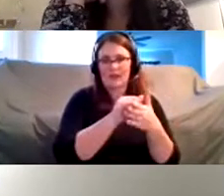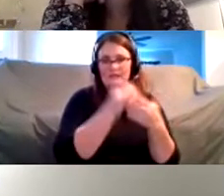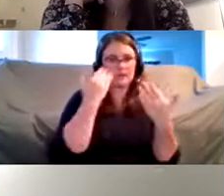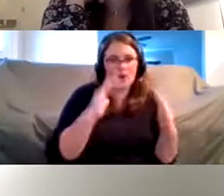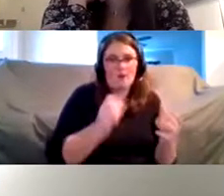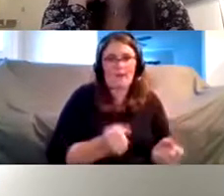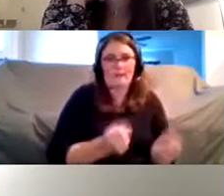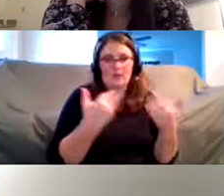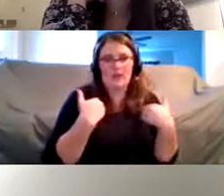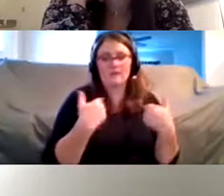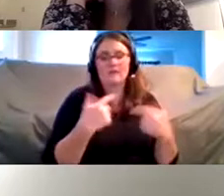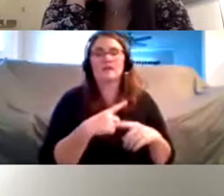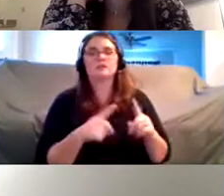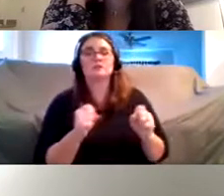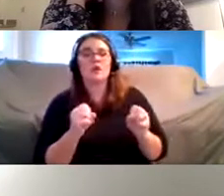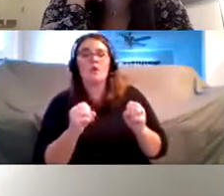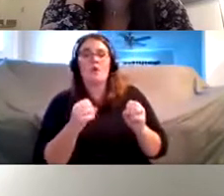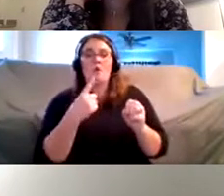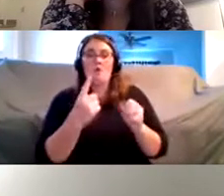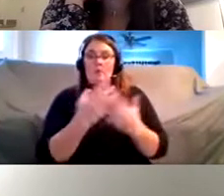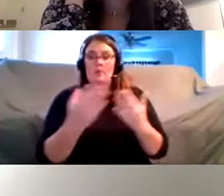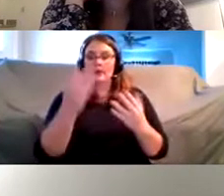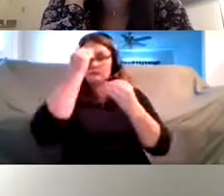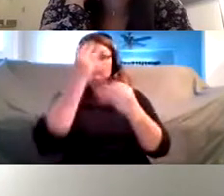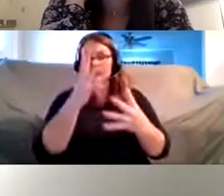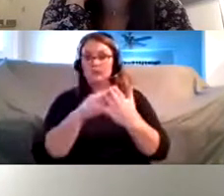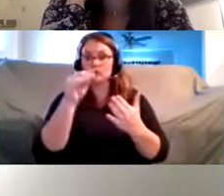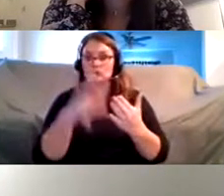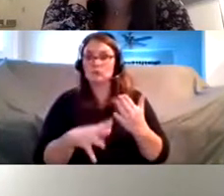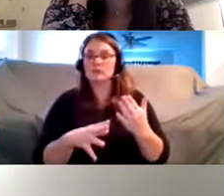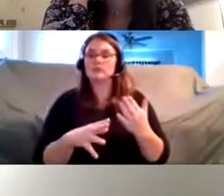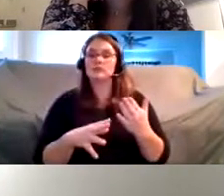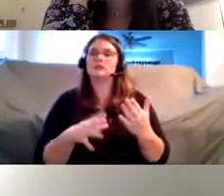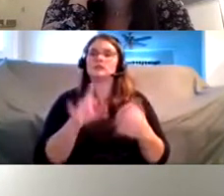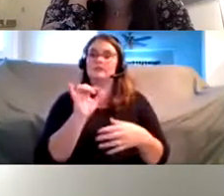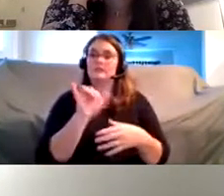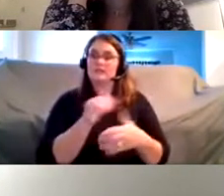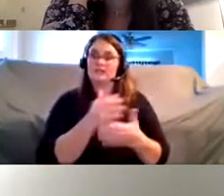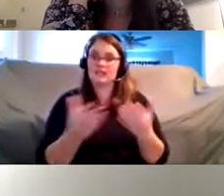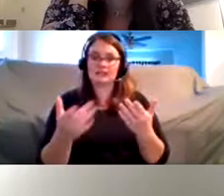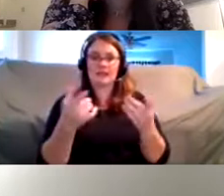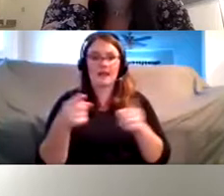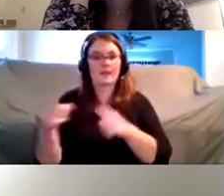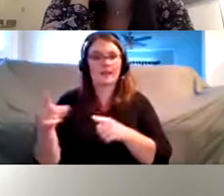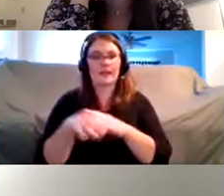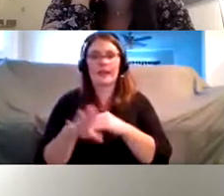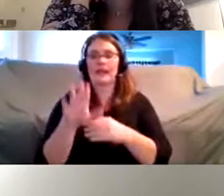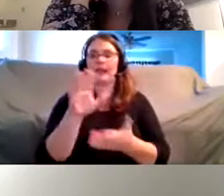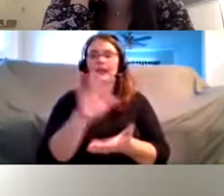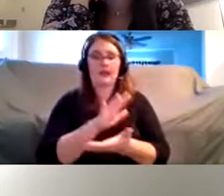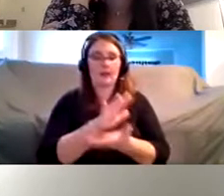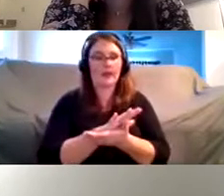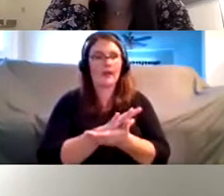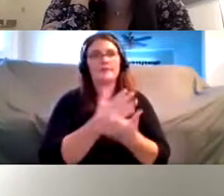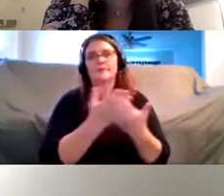thing that I tell my students a lot is that like these are things that happen in academia. I think there are things that happen in healthcare. There are things that happen